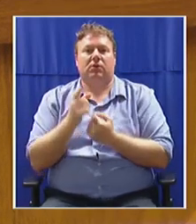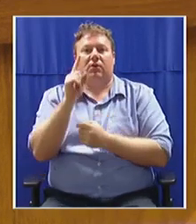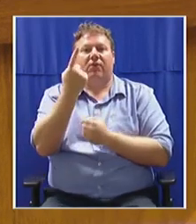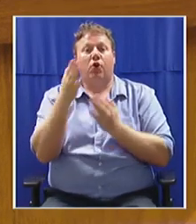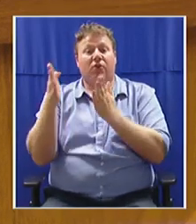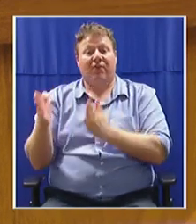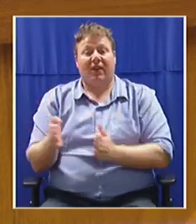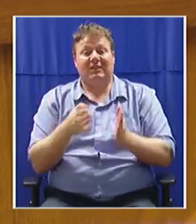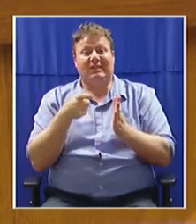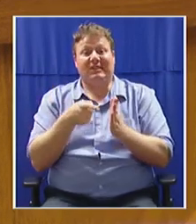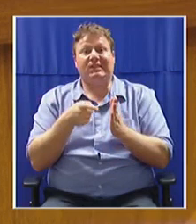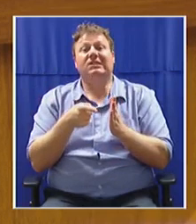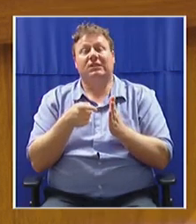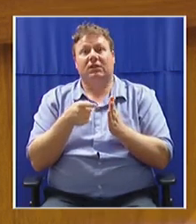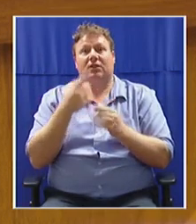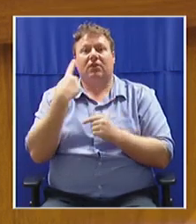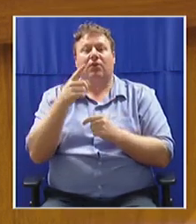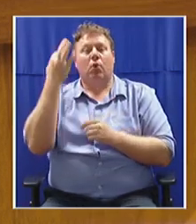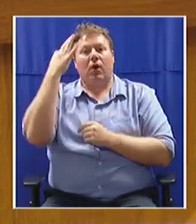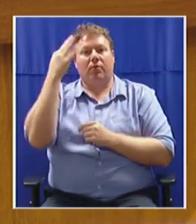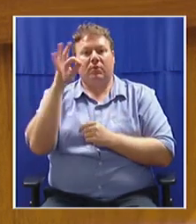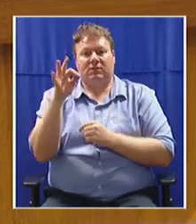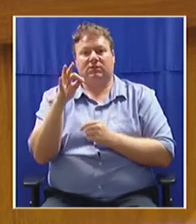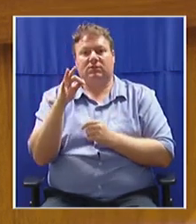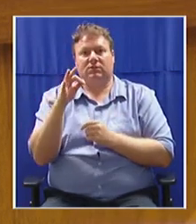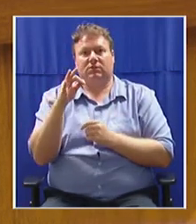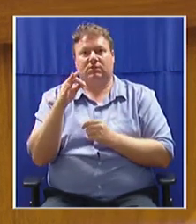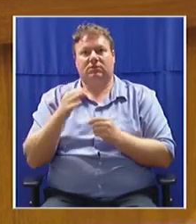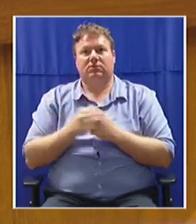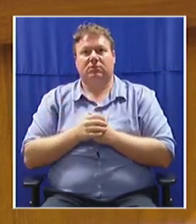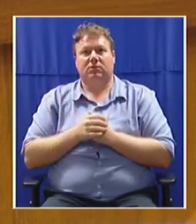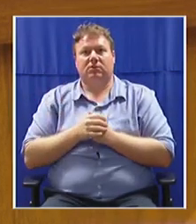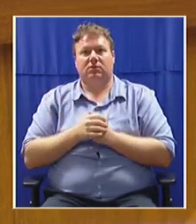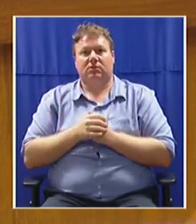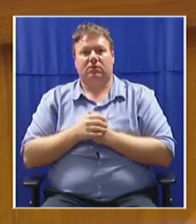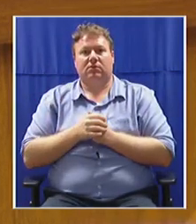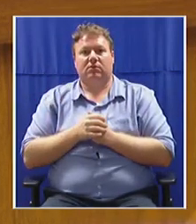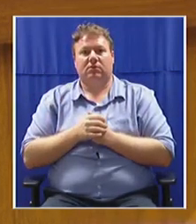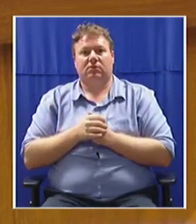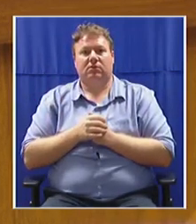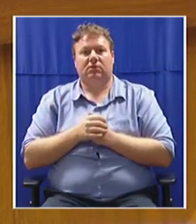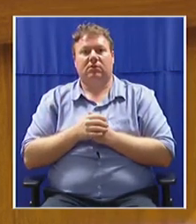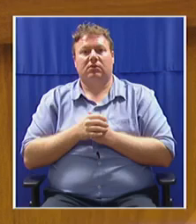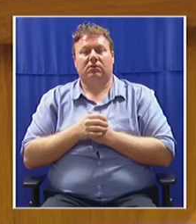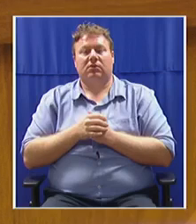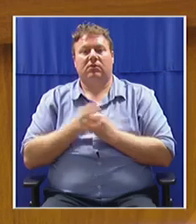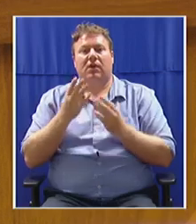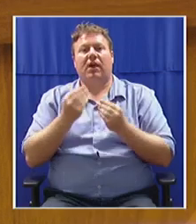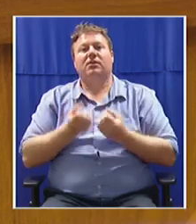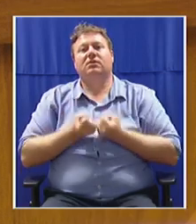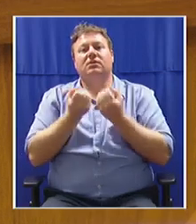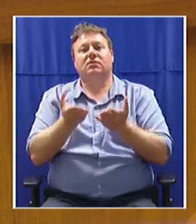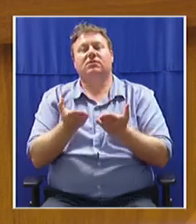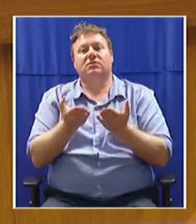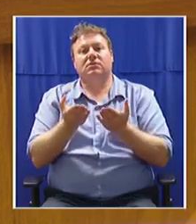initiatives that will leverage government procurement and corporate supply chain development programs.